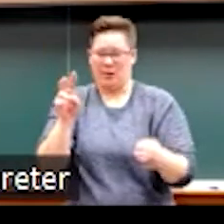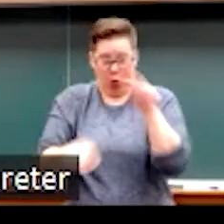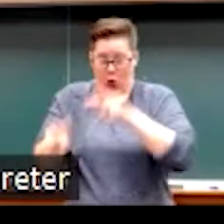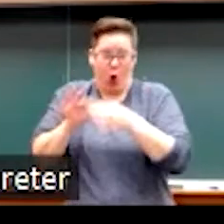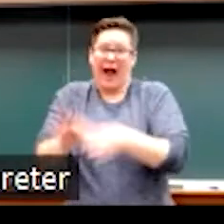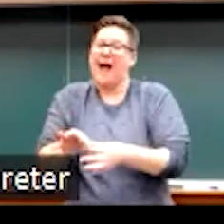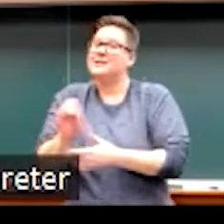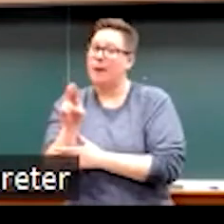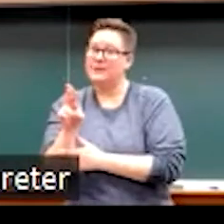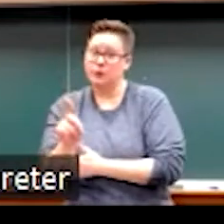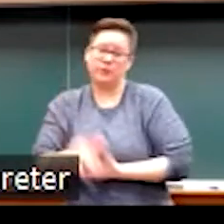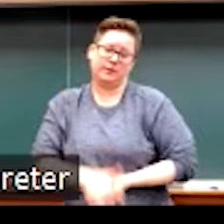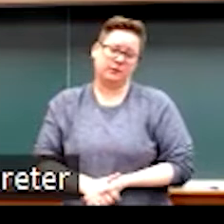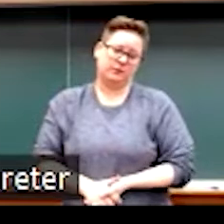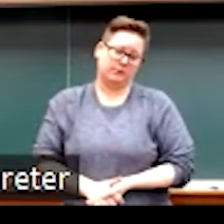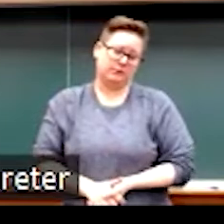substance use.